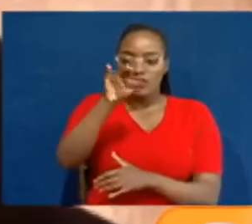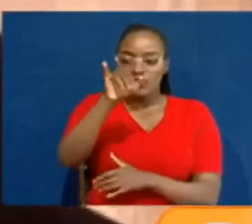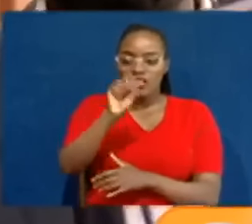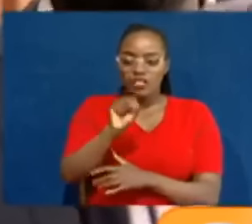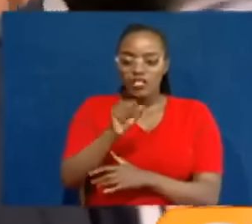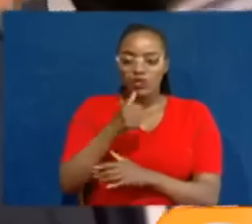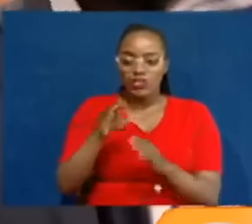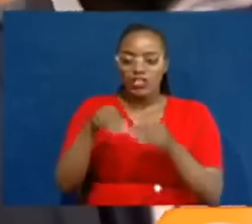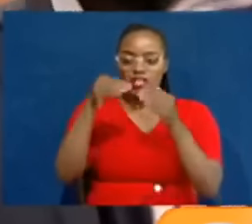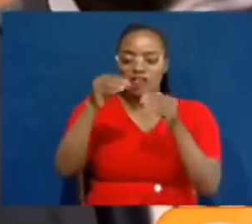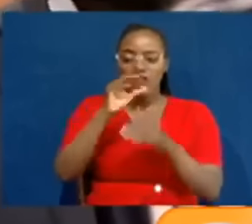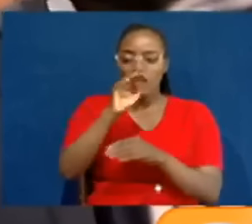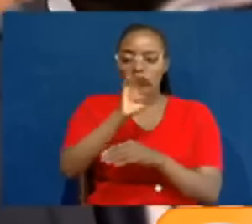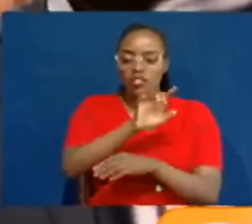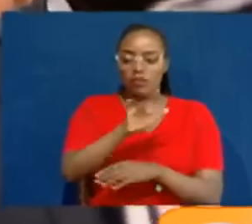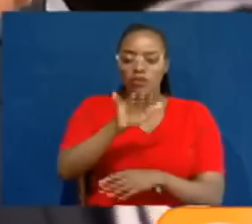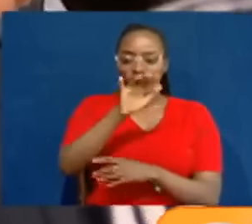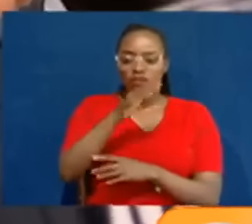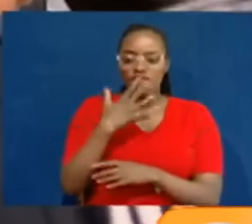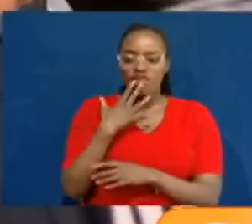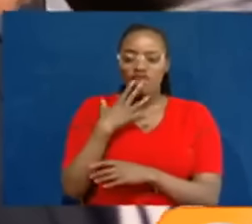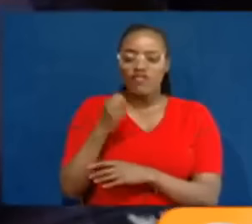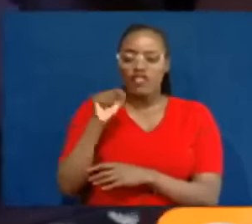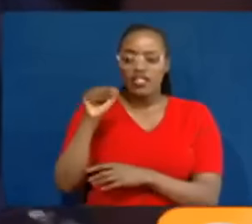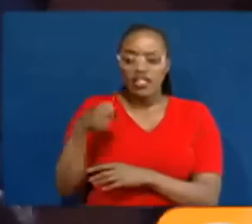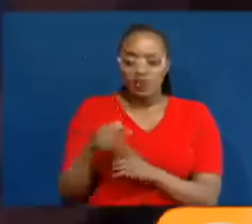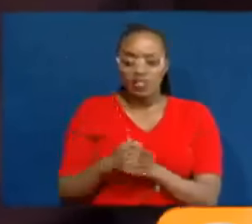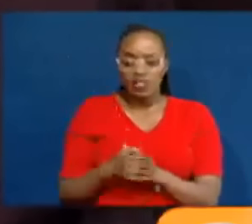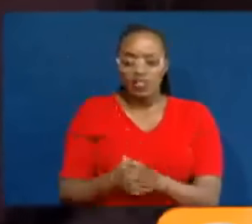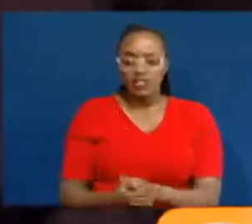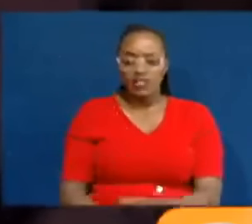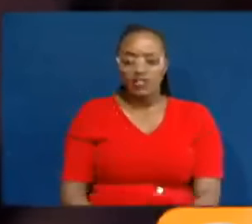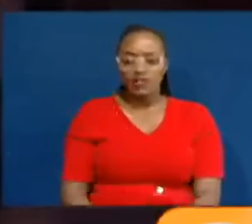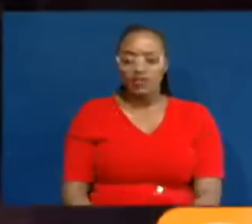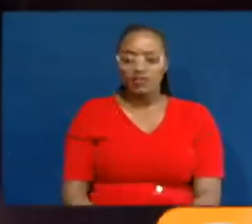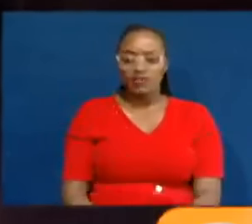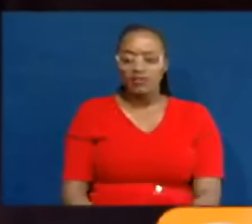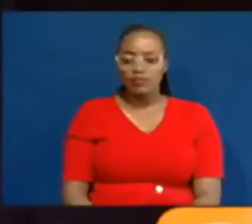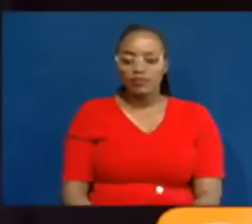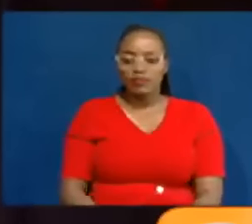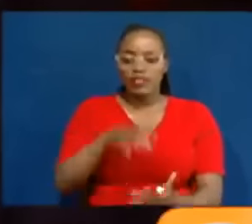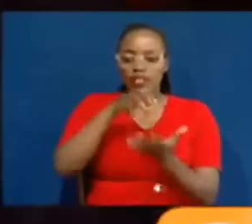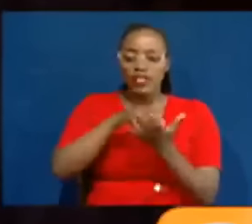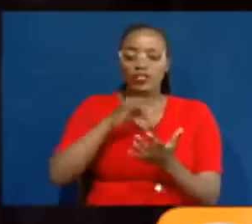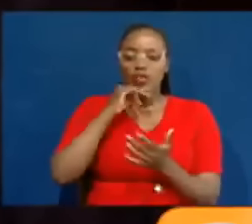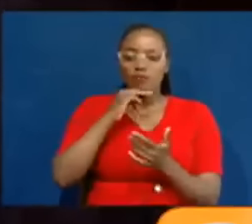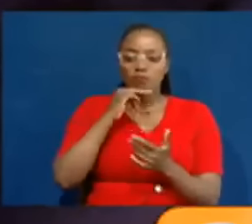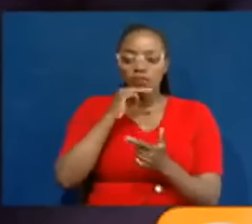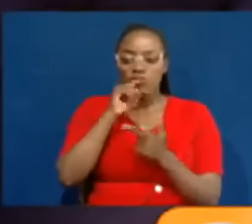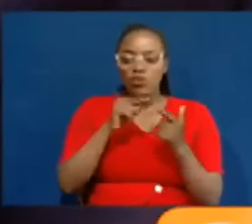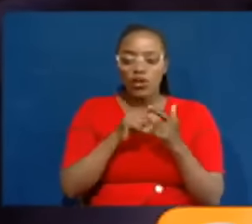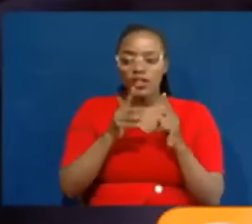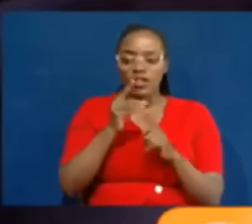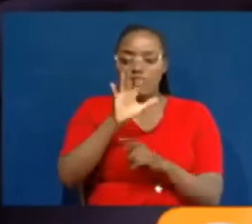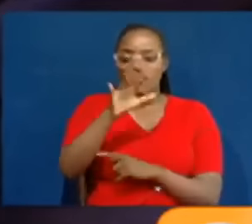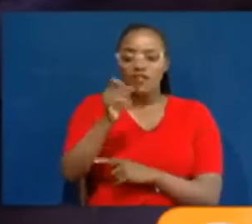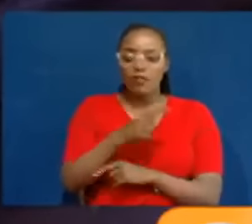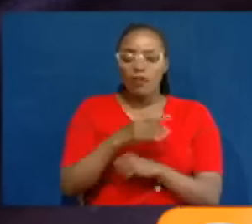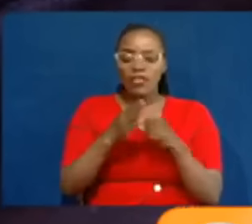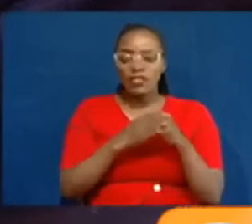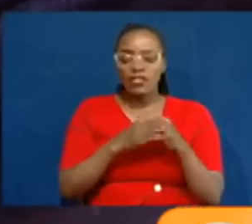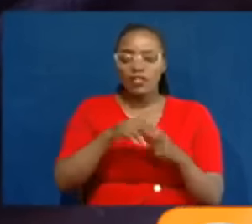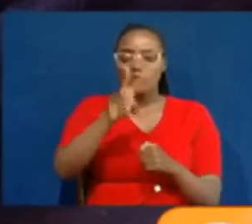was granted a cash bail of 500,000 shillings. The case will be mentioned on 5th of September